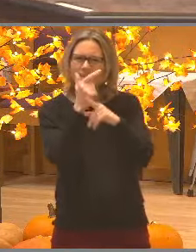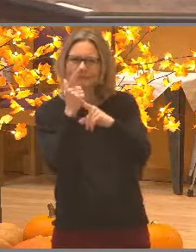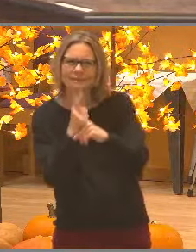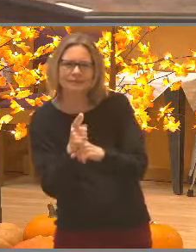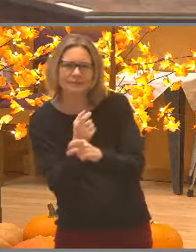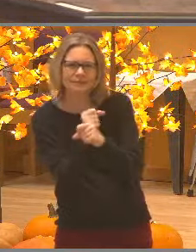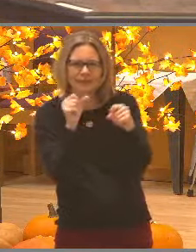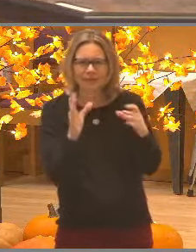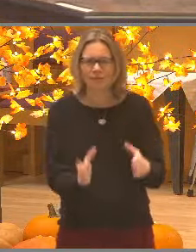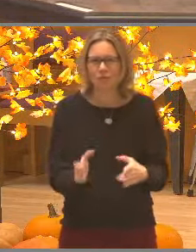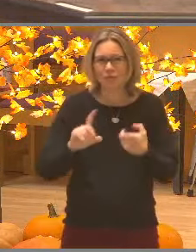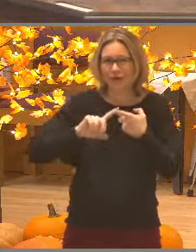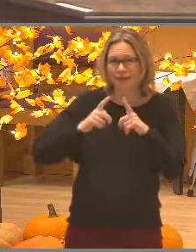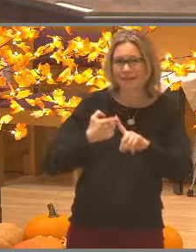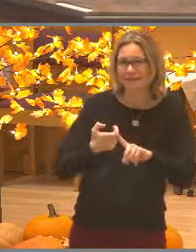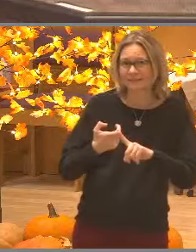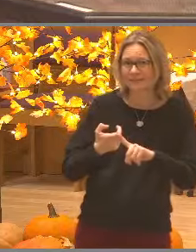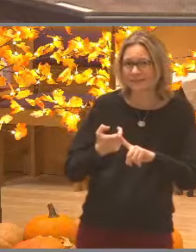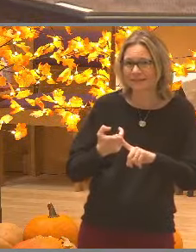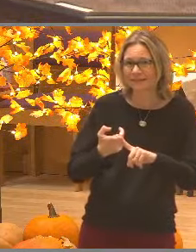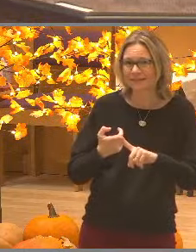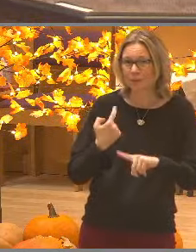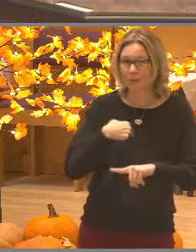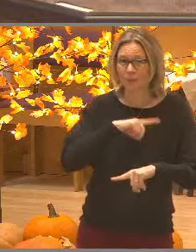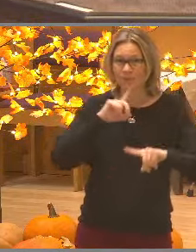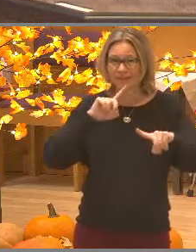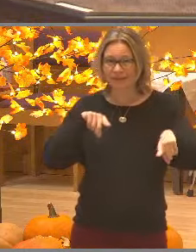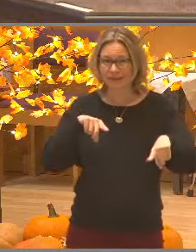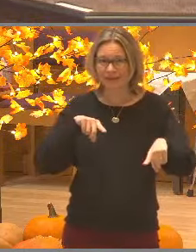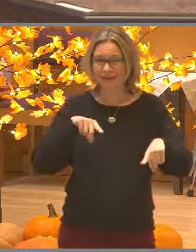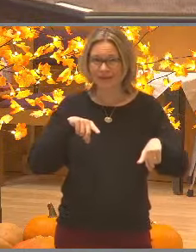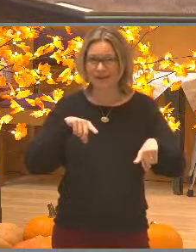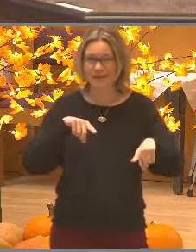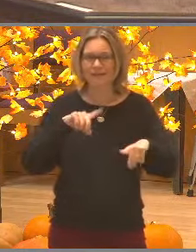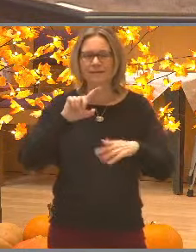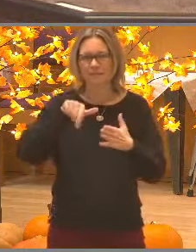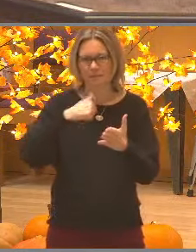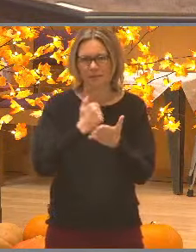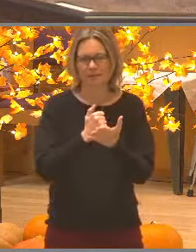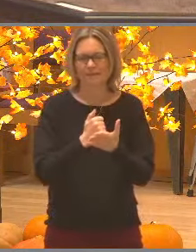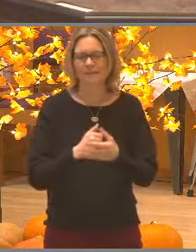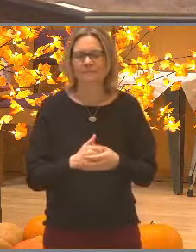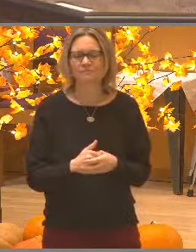Savior, our friend. And we said, amen.